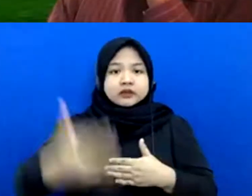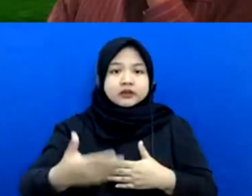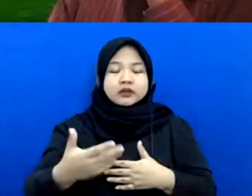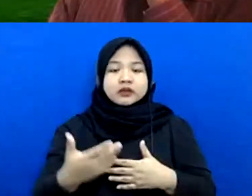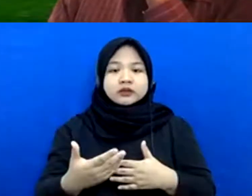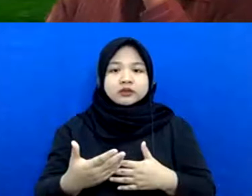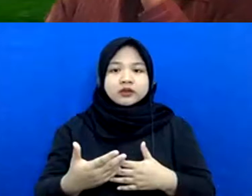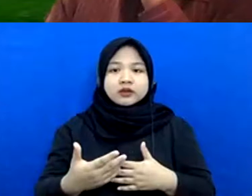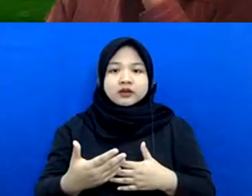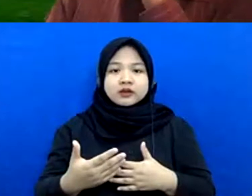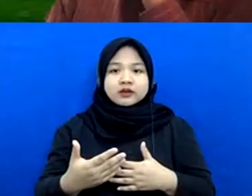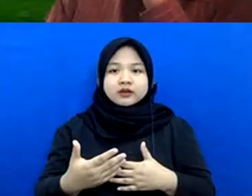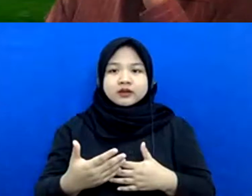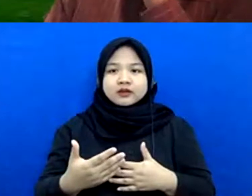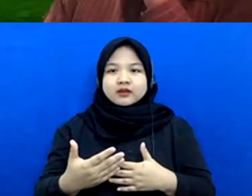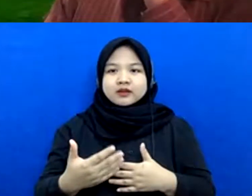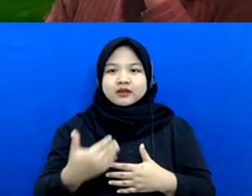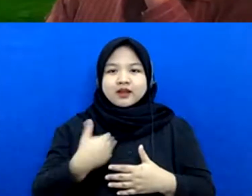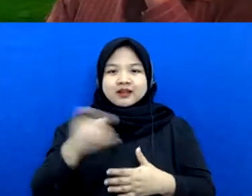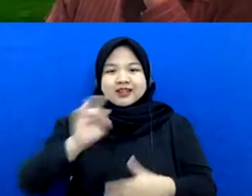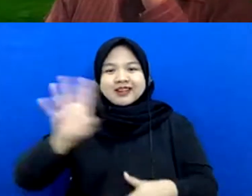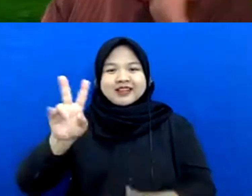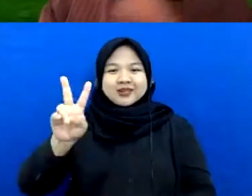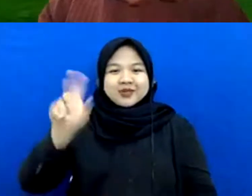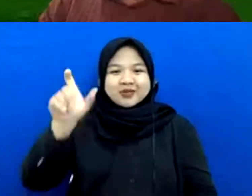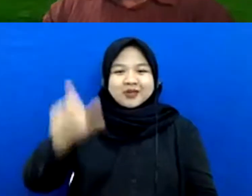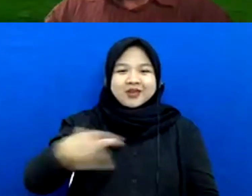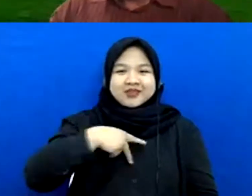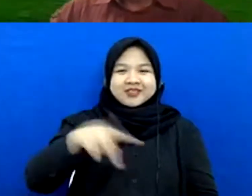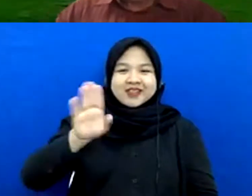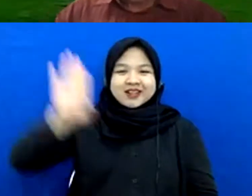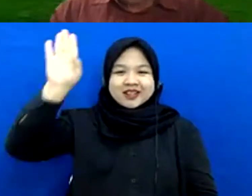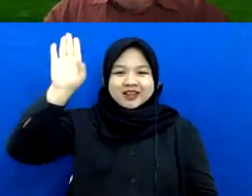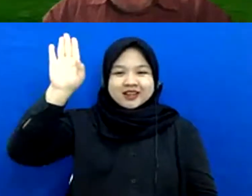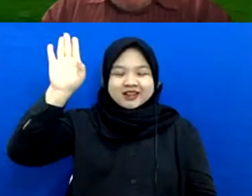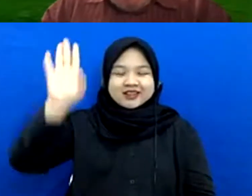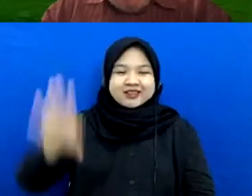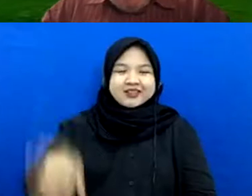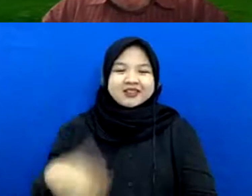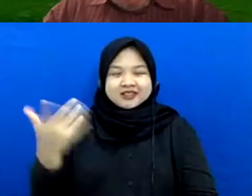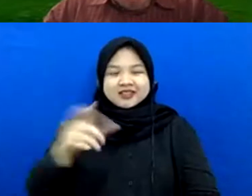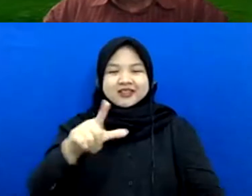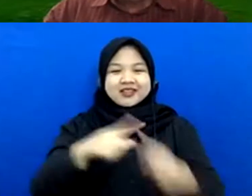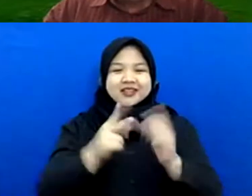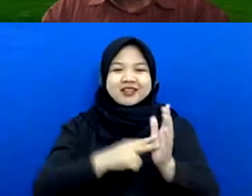to... Got another one there. Oh, another one. Yeah. Okay, Lani,